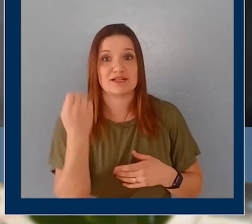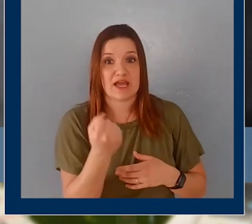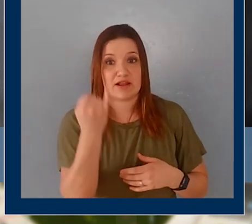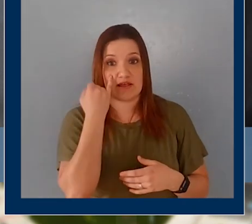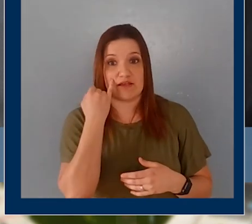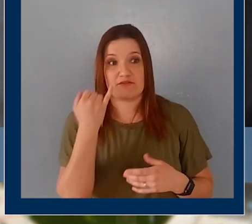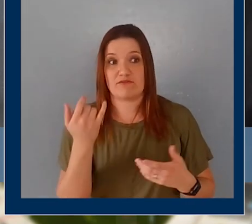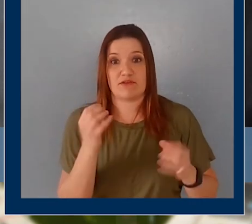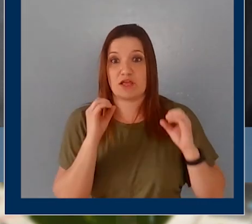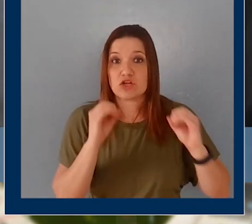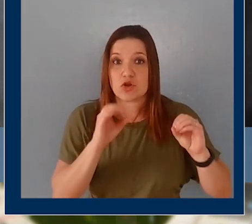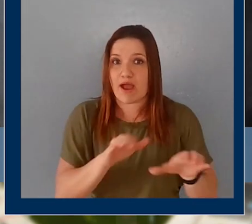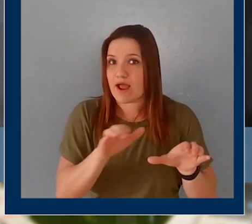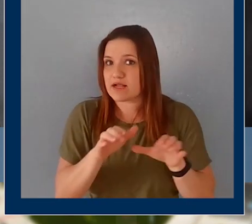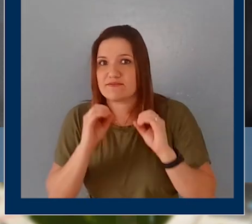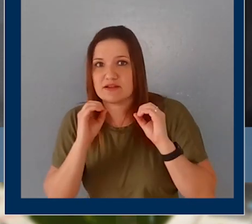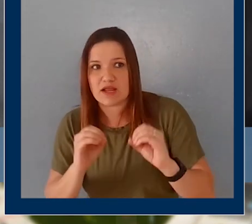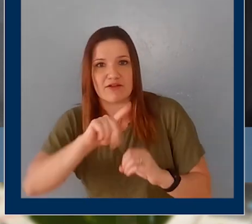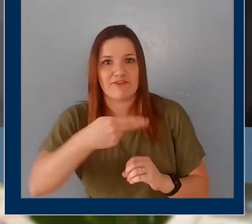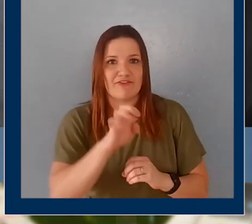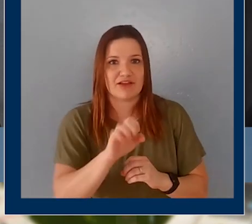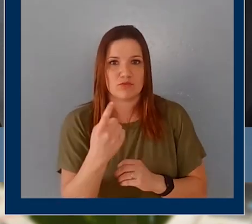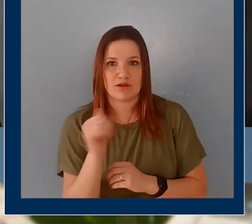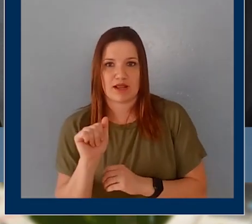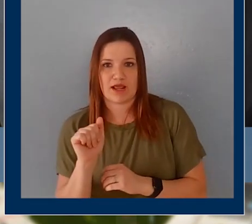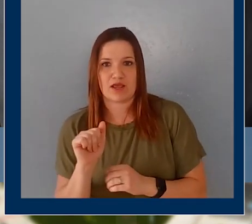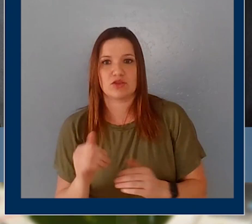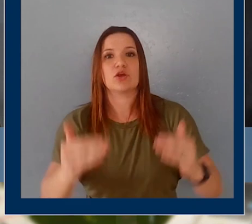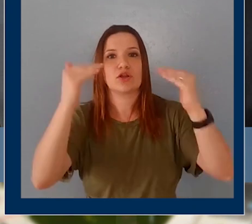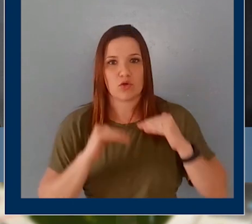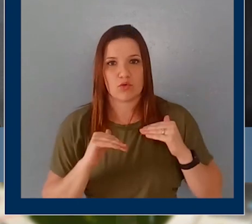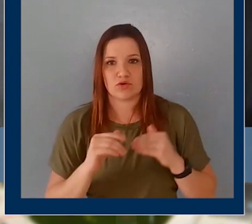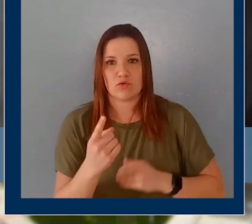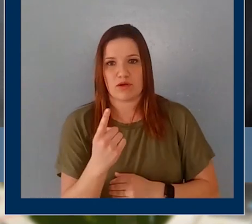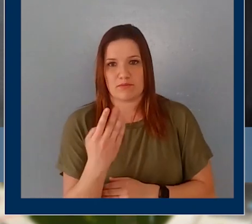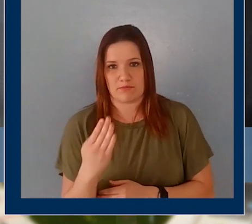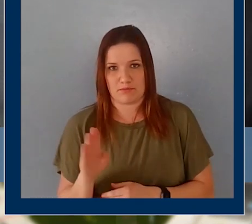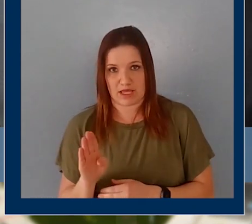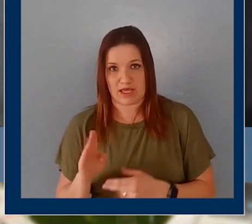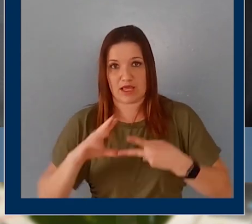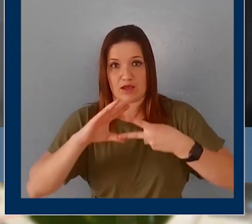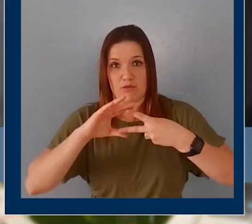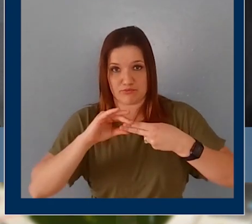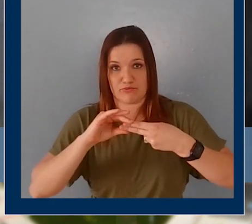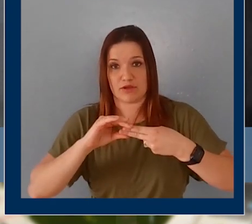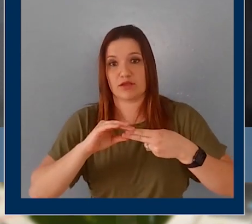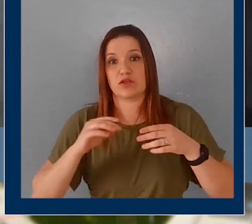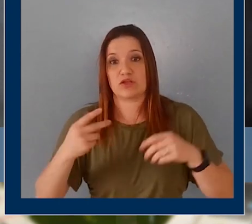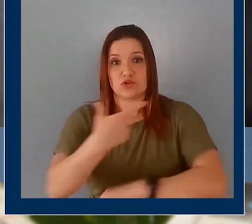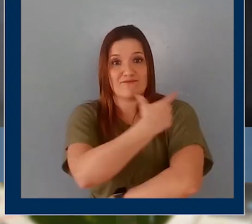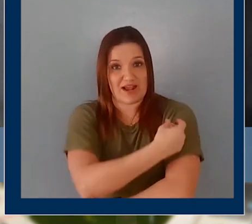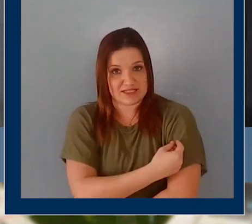So I think the county will pivot quickly if it needs to on Friday and Saturday. If they find really no activity in that